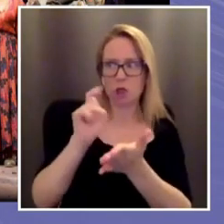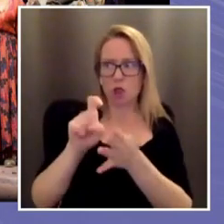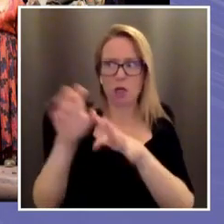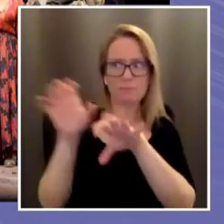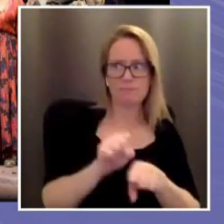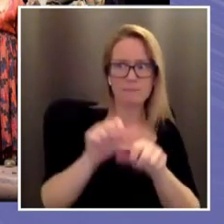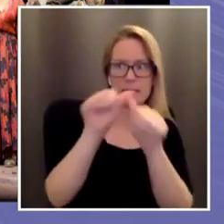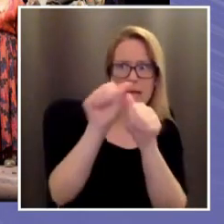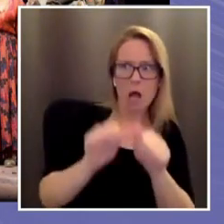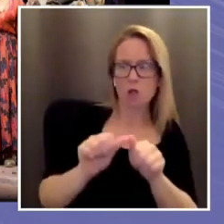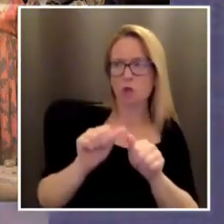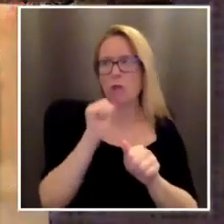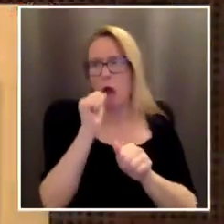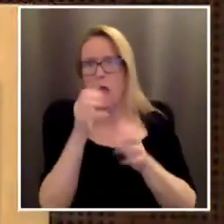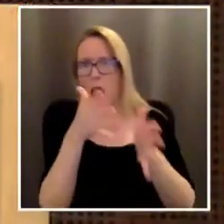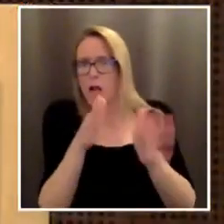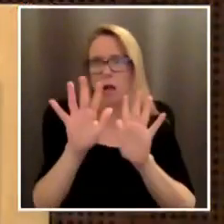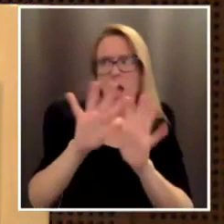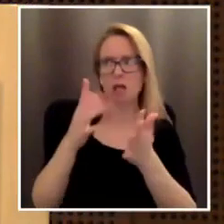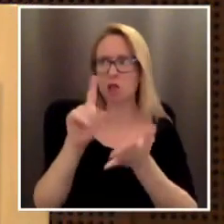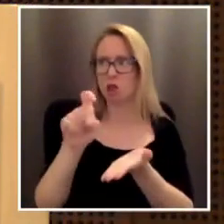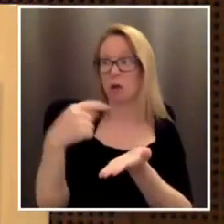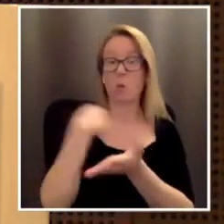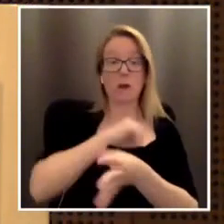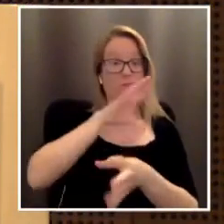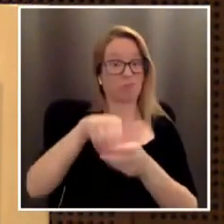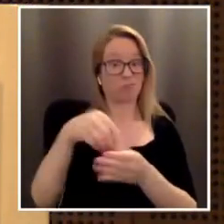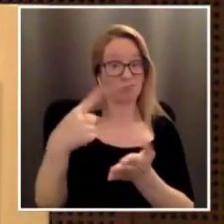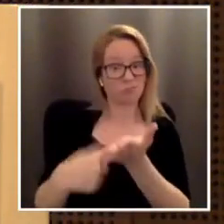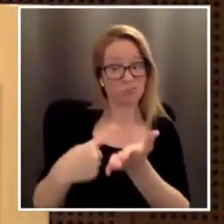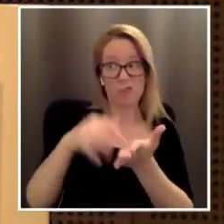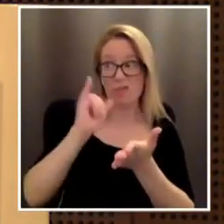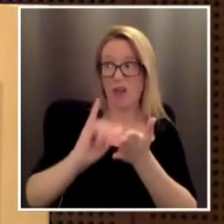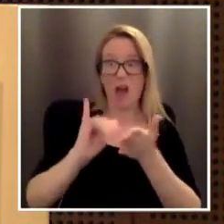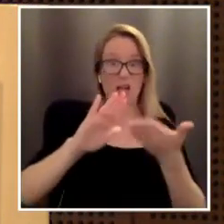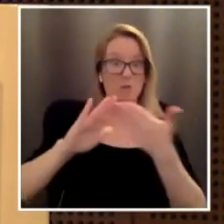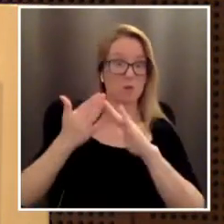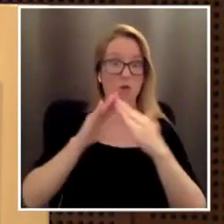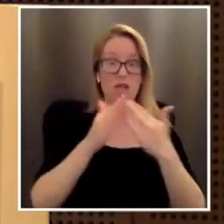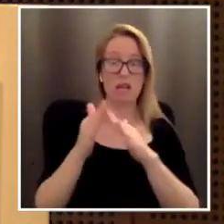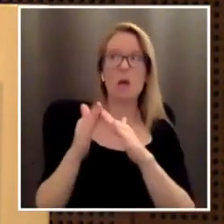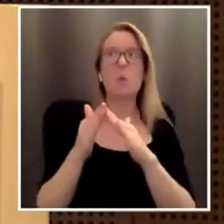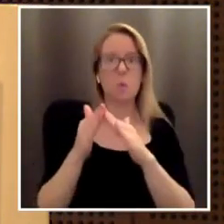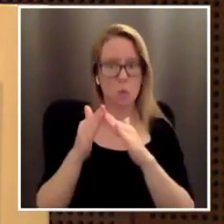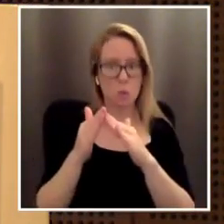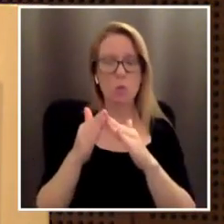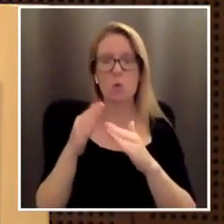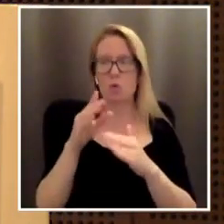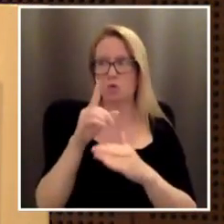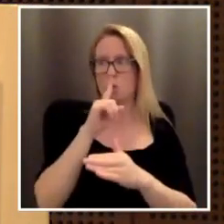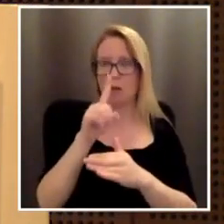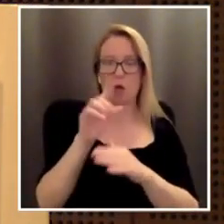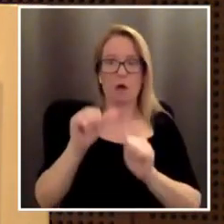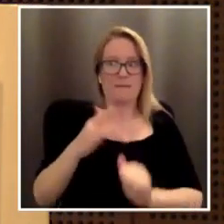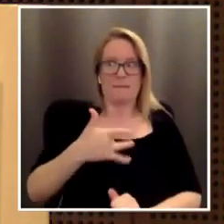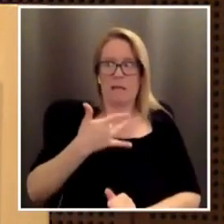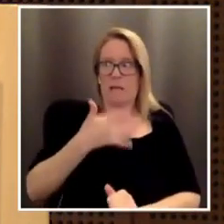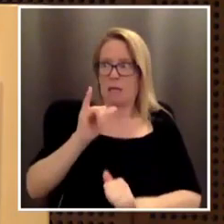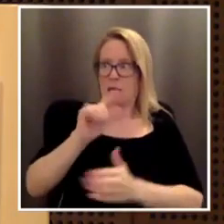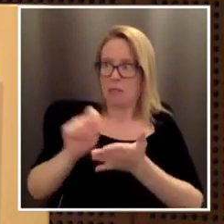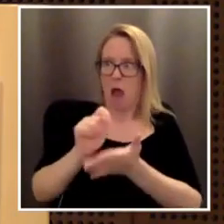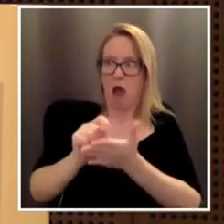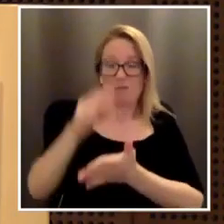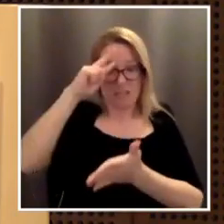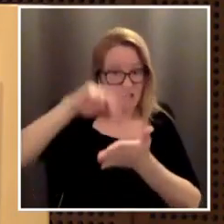those monuments. We were a part of a conversation in that community that was really, really palpable and where it was intentional